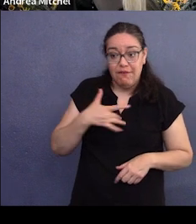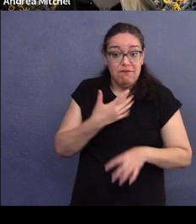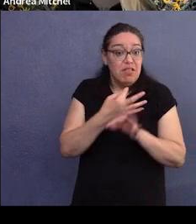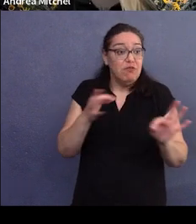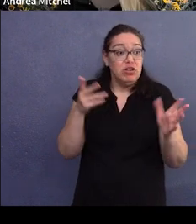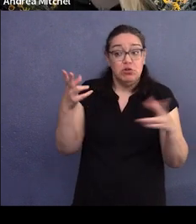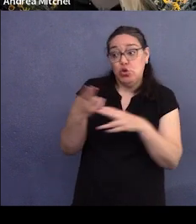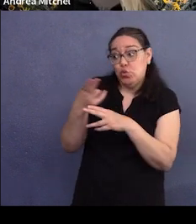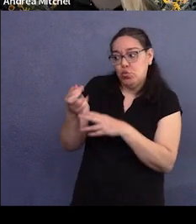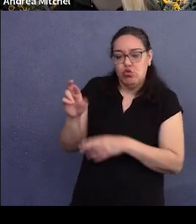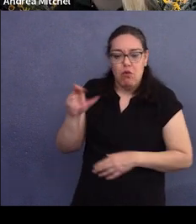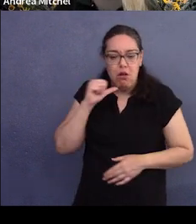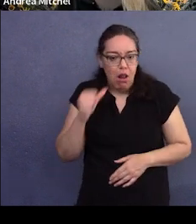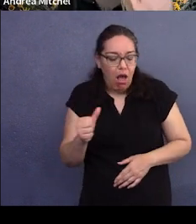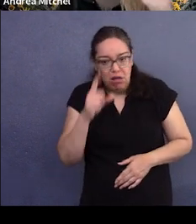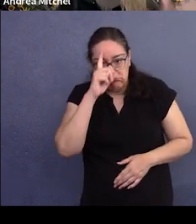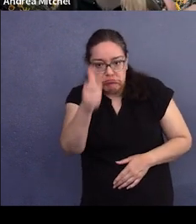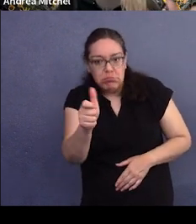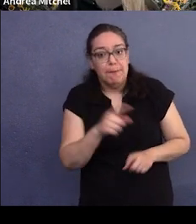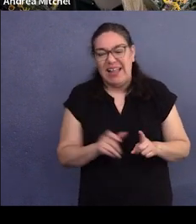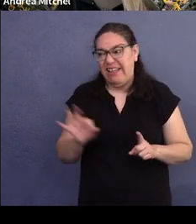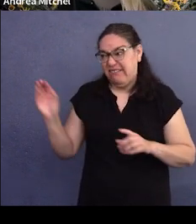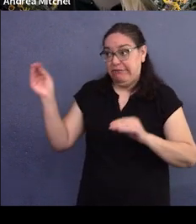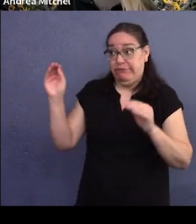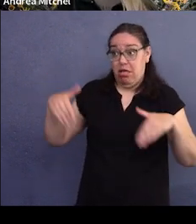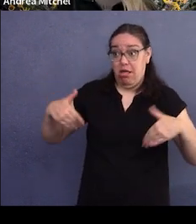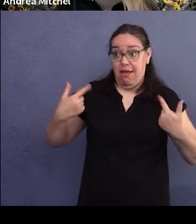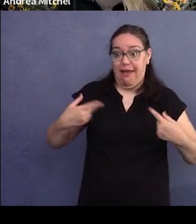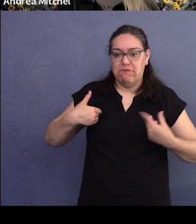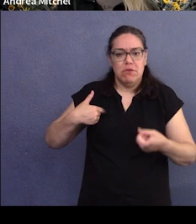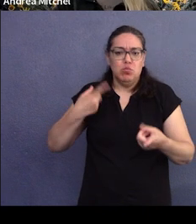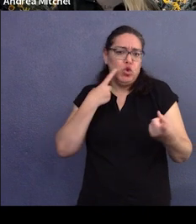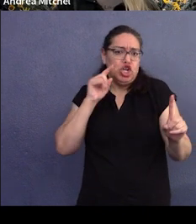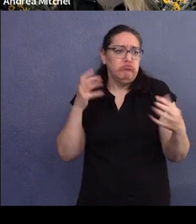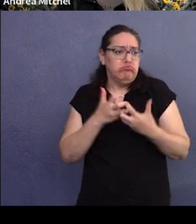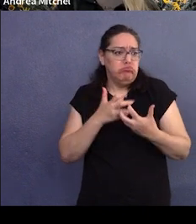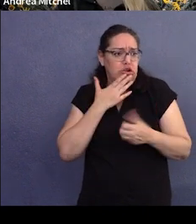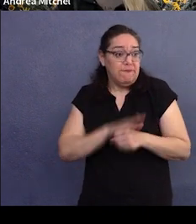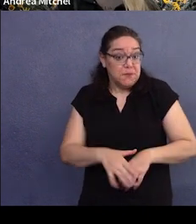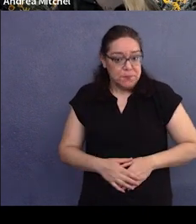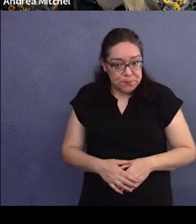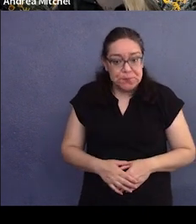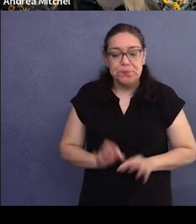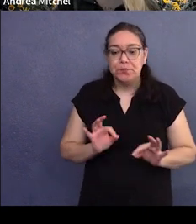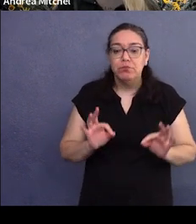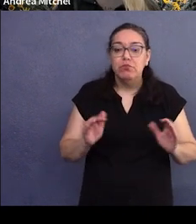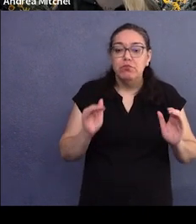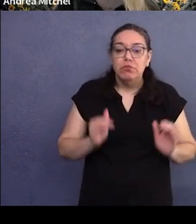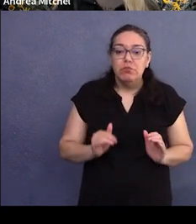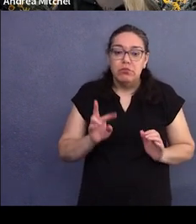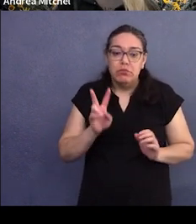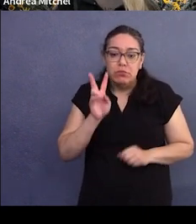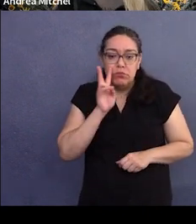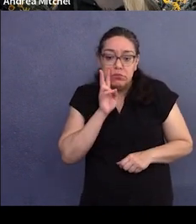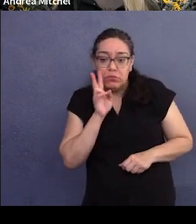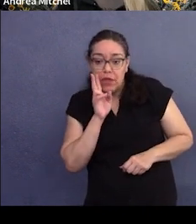it. But if you don't have one, this will work for it. And let's see here. I think I'm